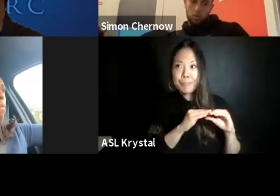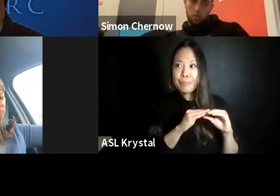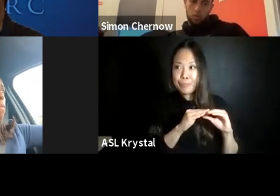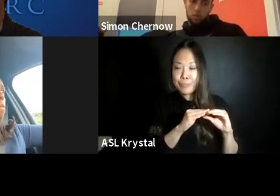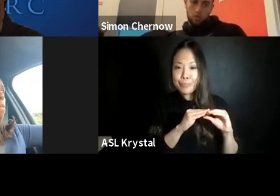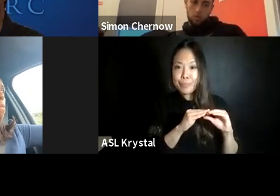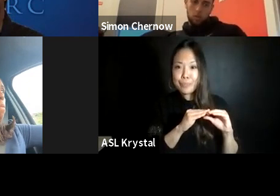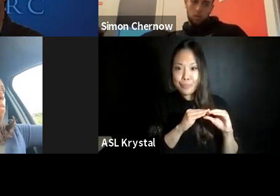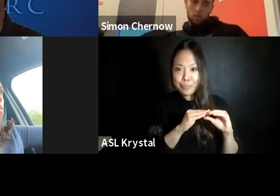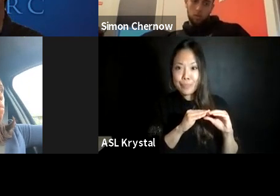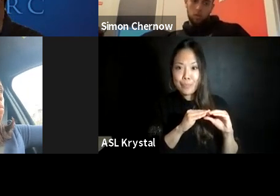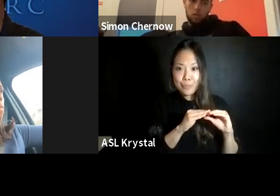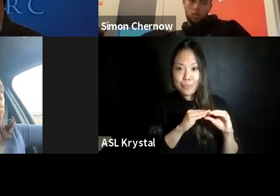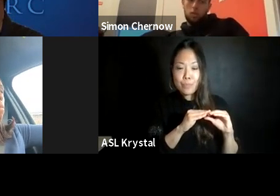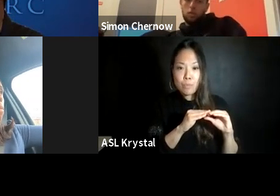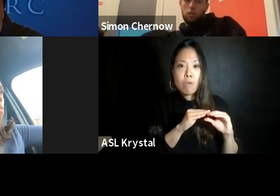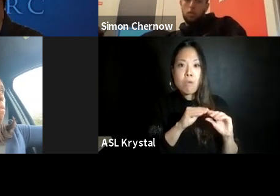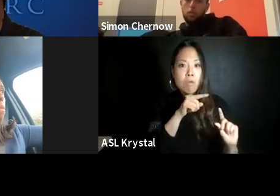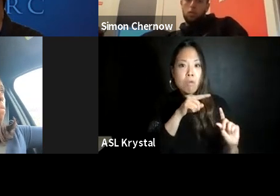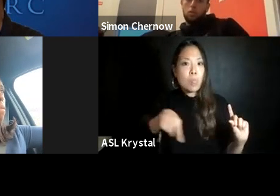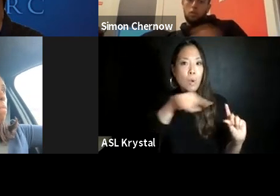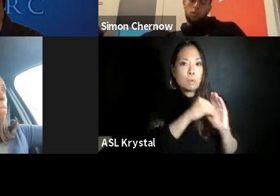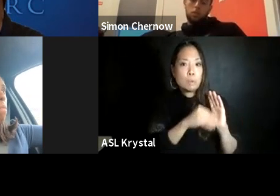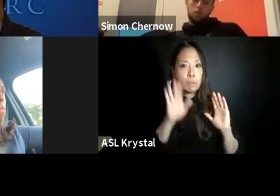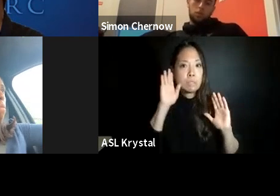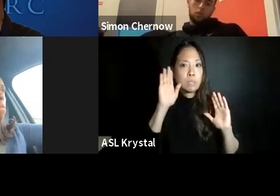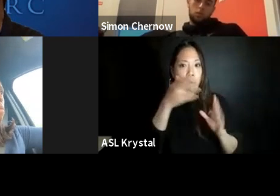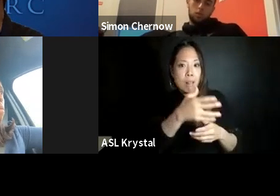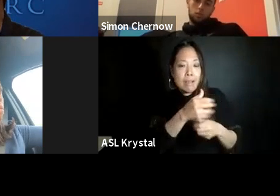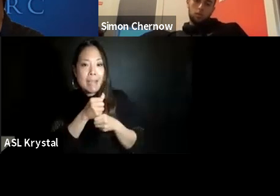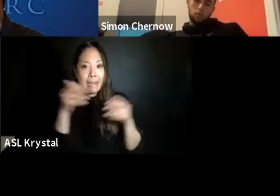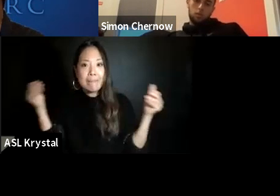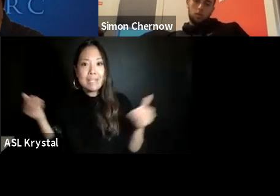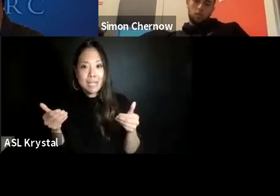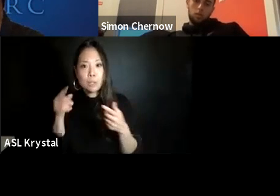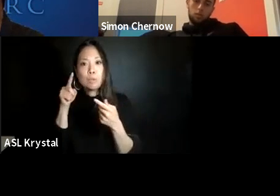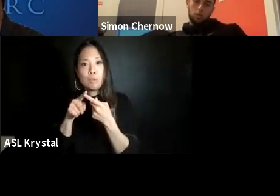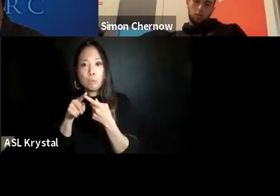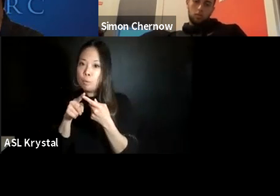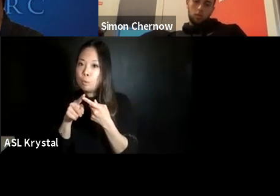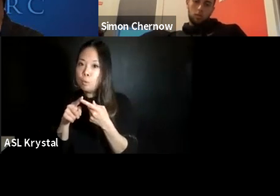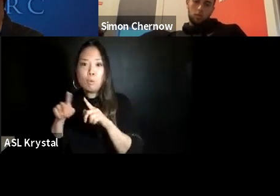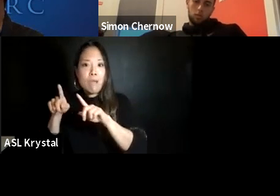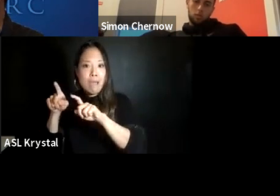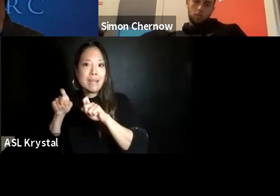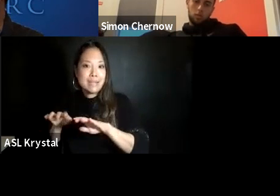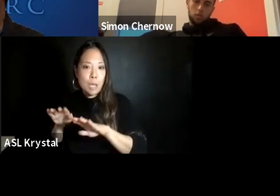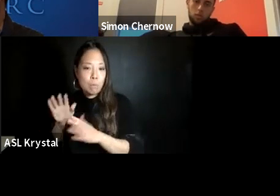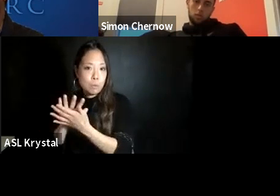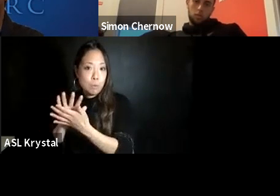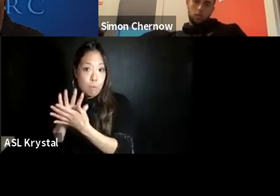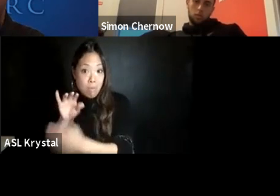correctly, would receive an invitation to an exam school. So